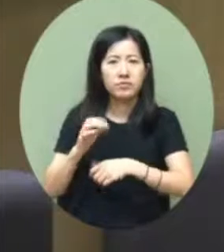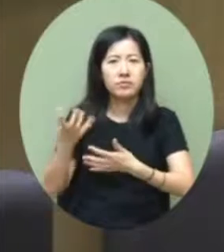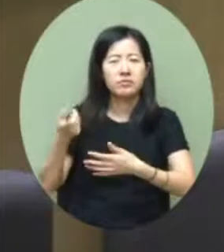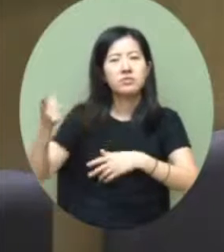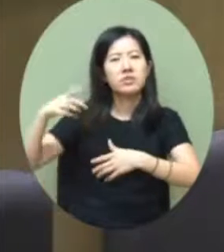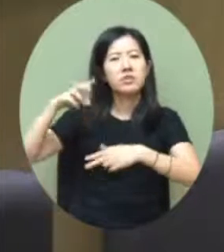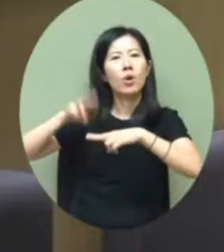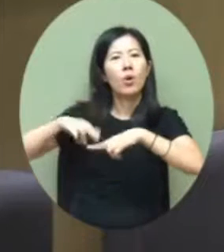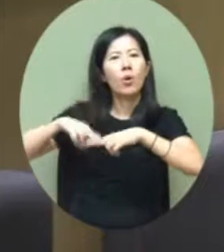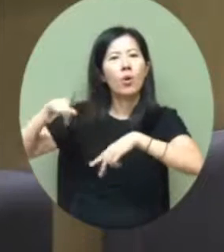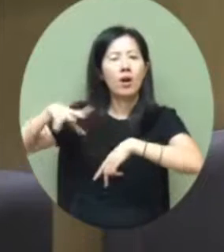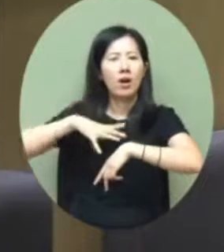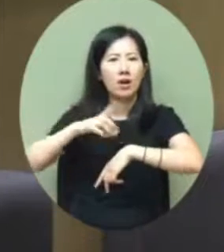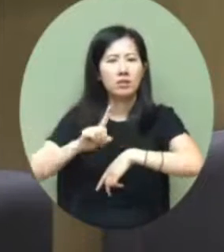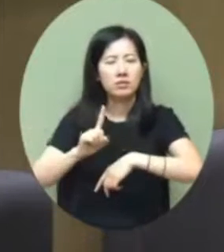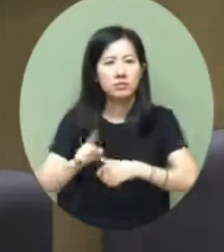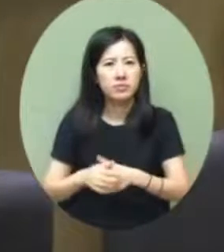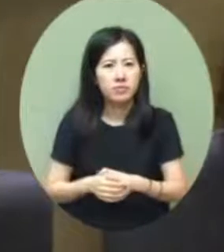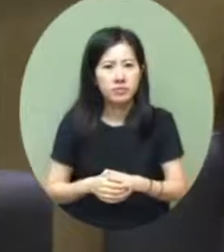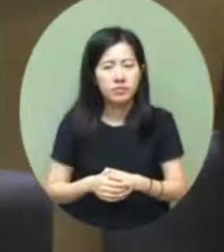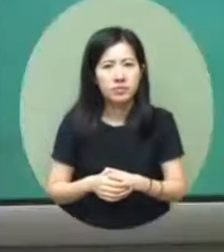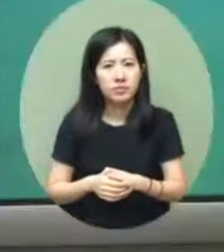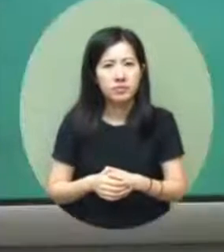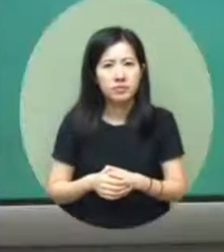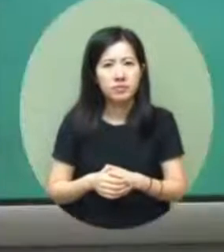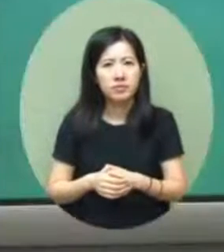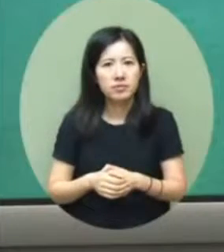rain persists for almost a week? Thank you.